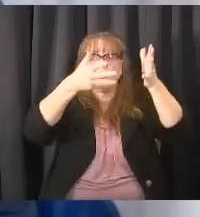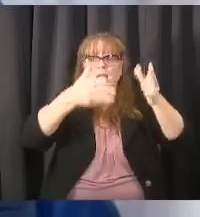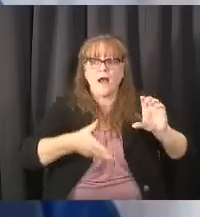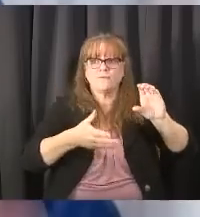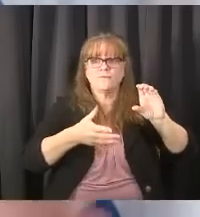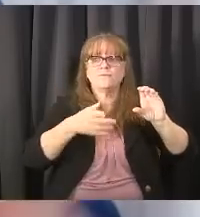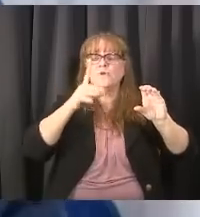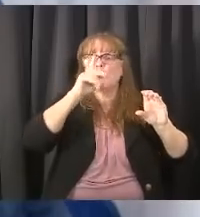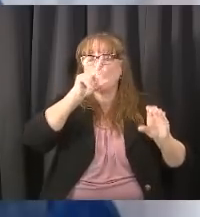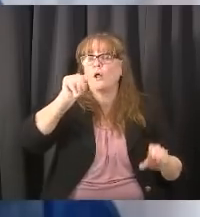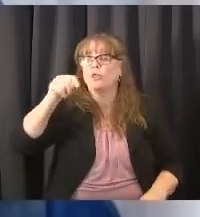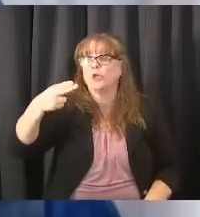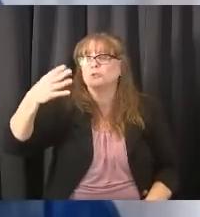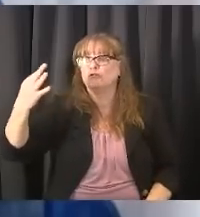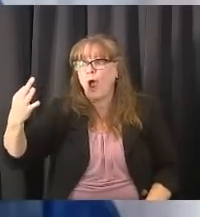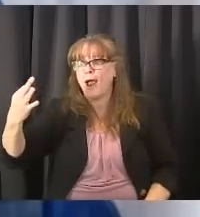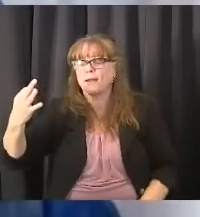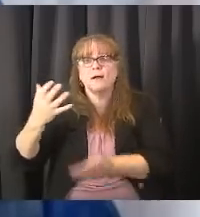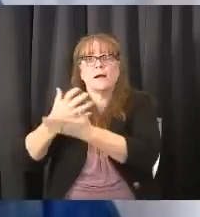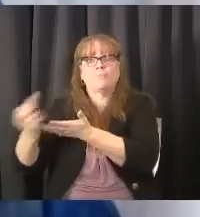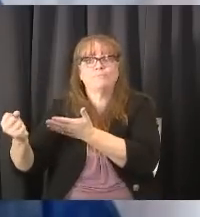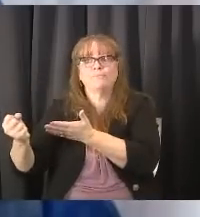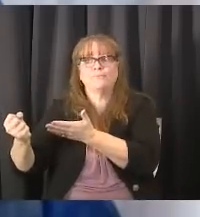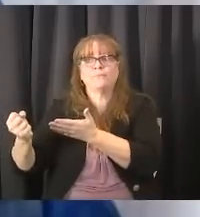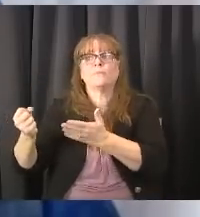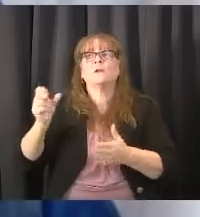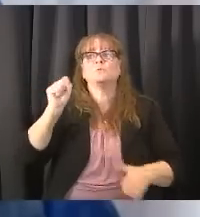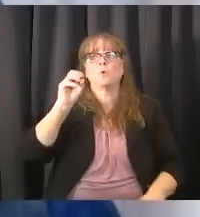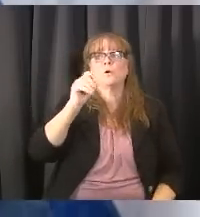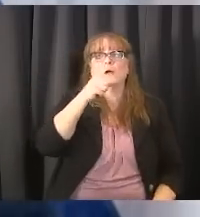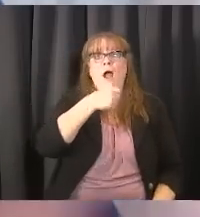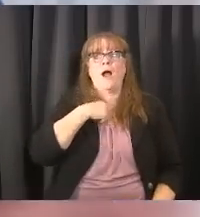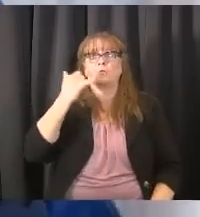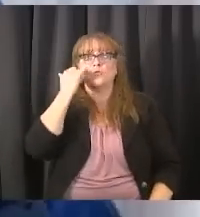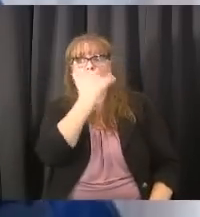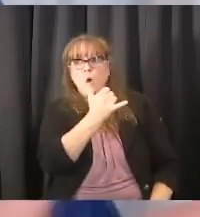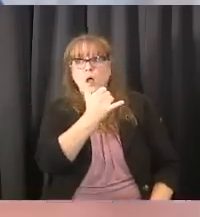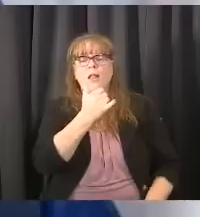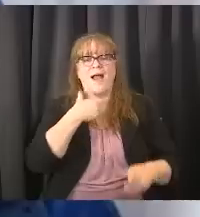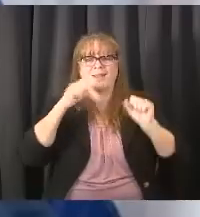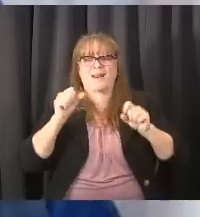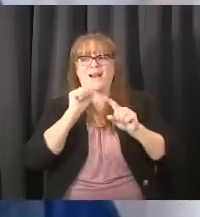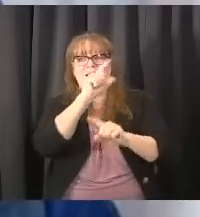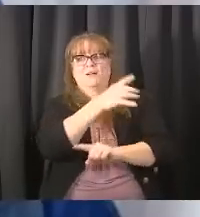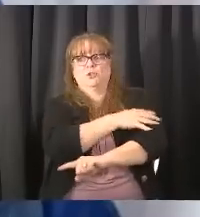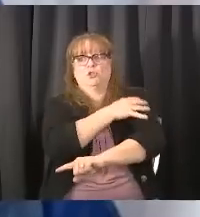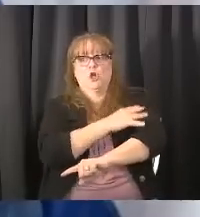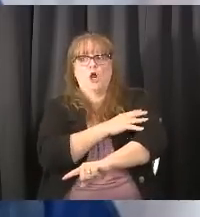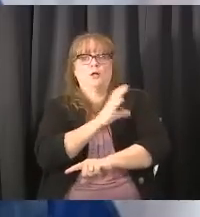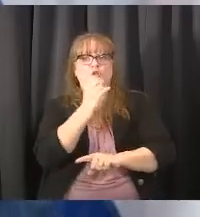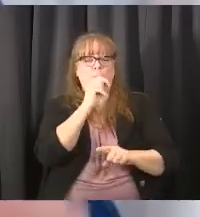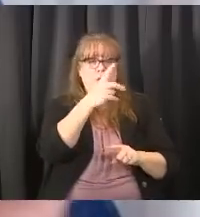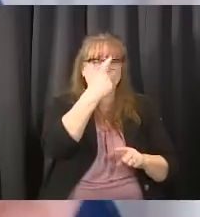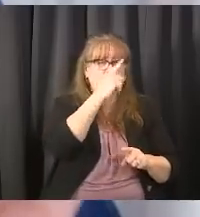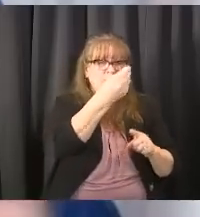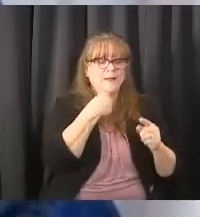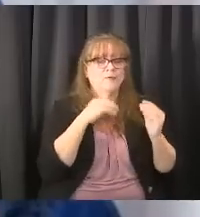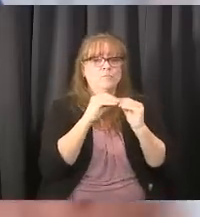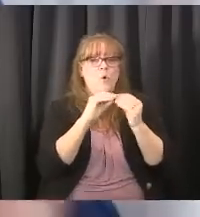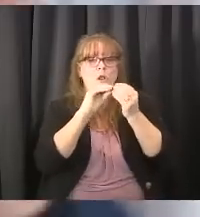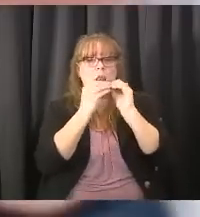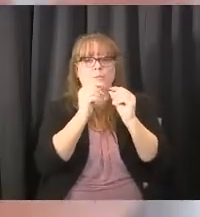I can have General Sherman or Rick Palacio give you those numbers, but we expect to carry over no inventory from week to week. There could